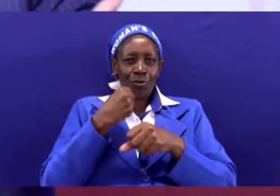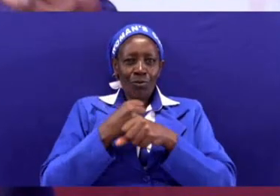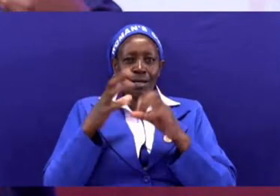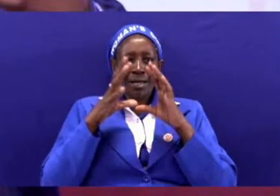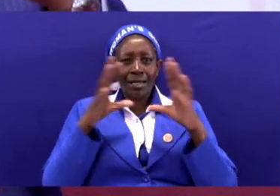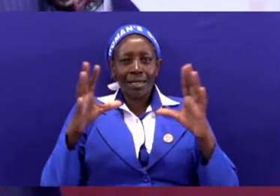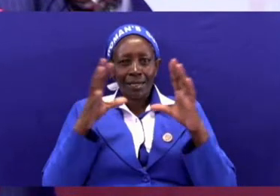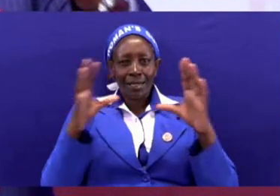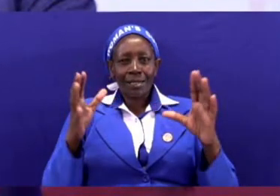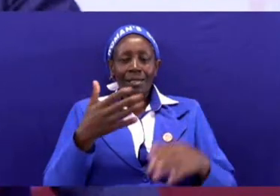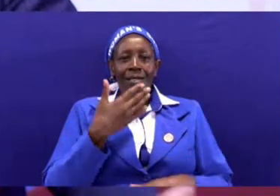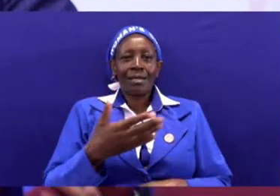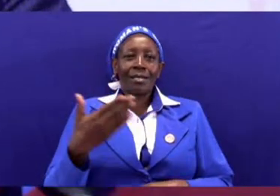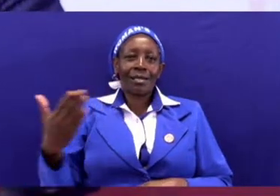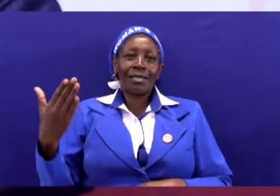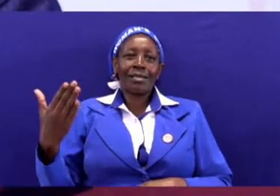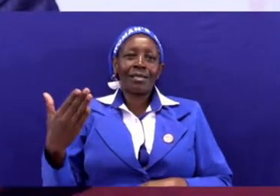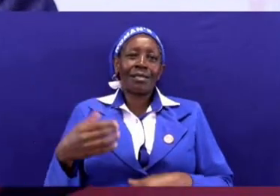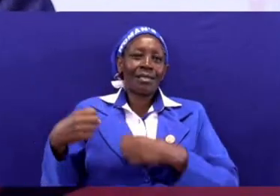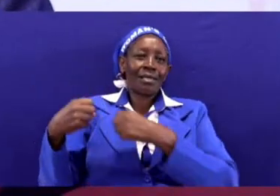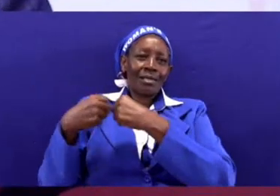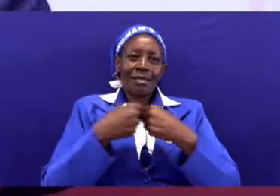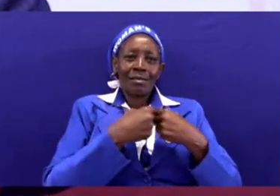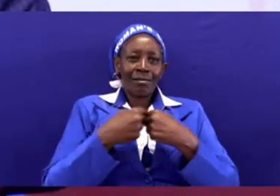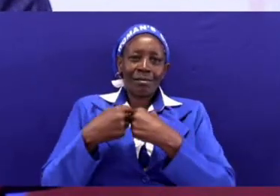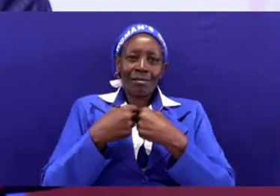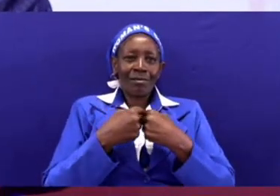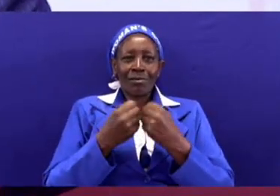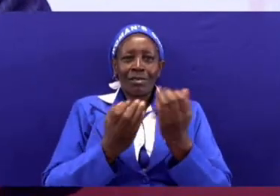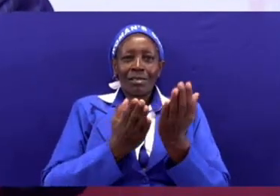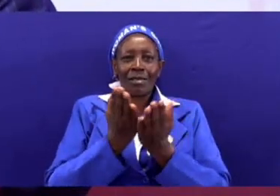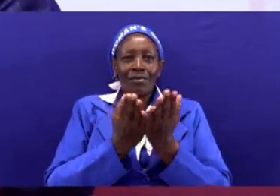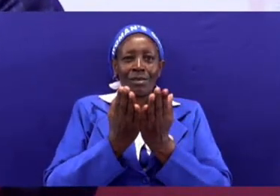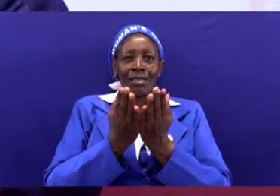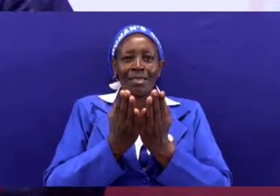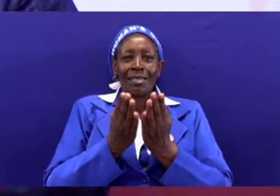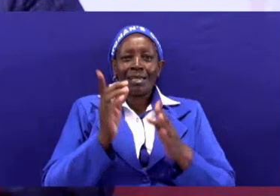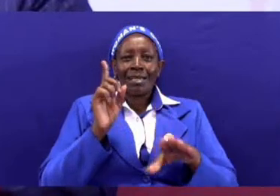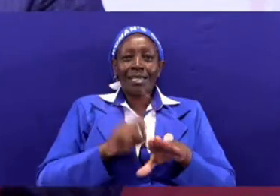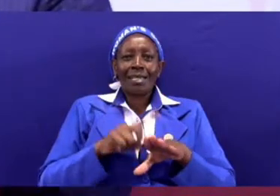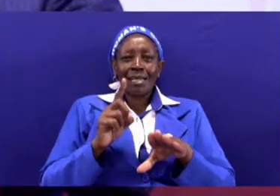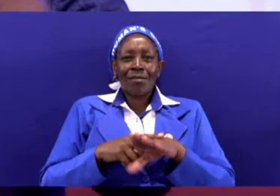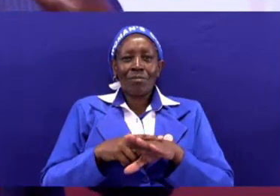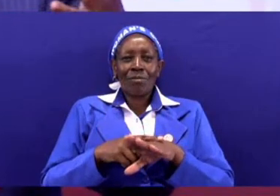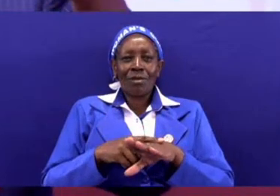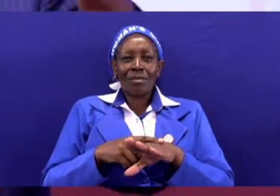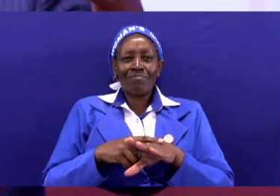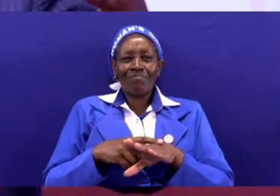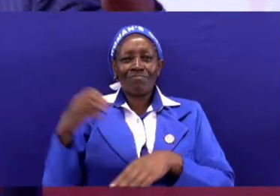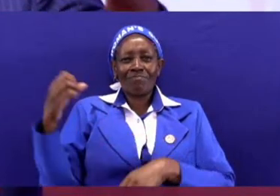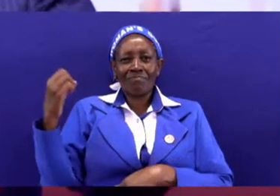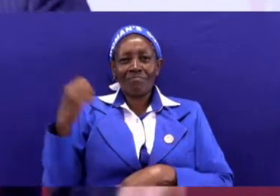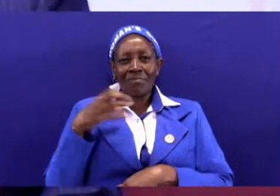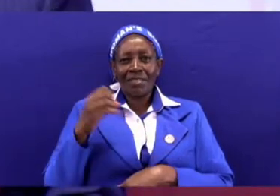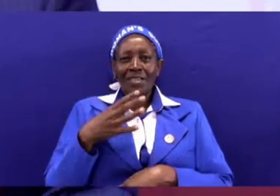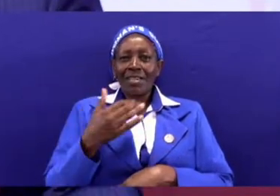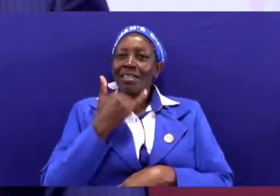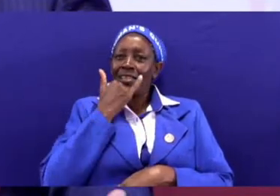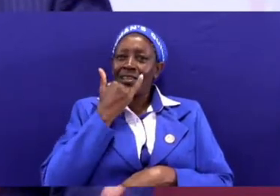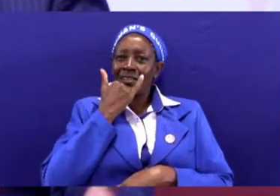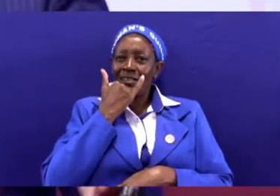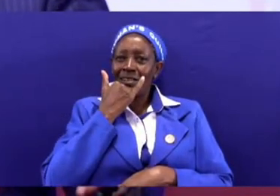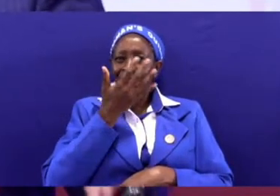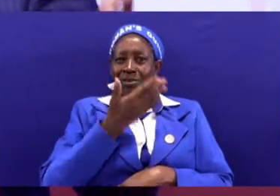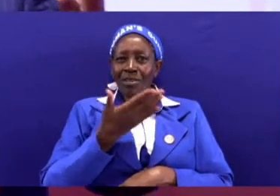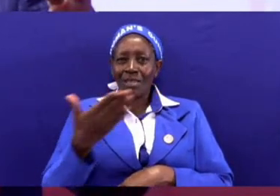akitusaidia katika changamoto za huduma. We cannot move. If we fear the wrong things, we cannot take steps of faith.